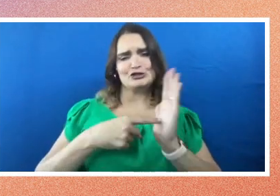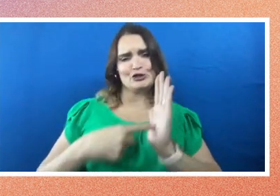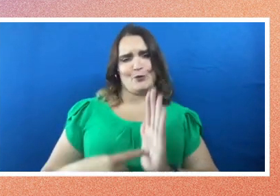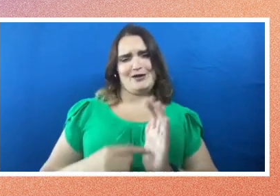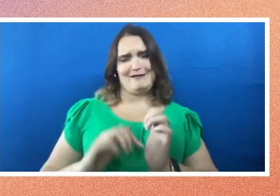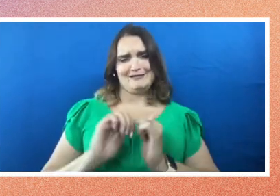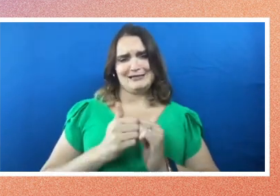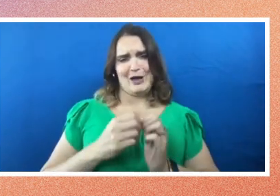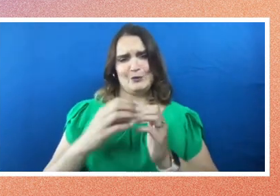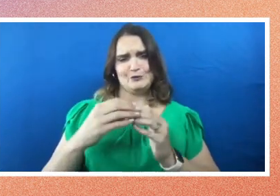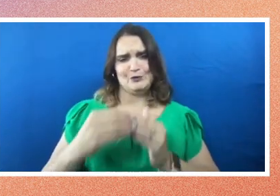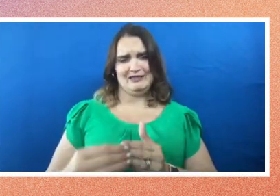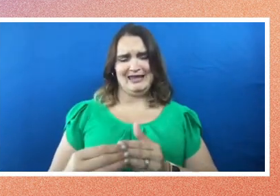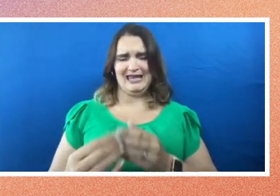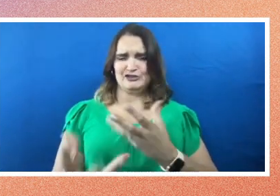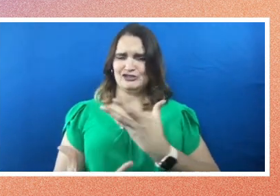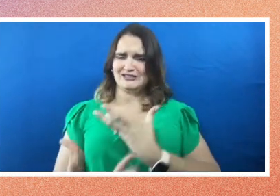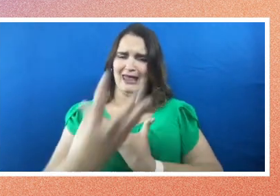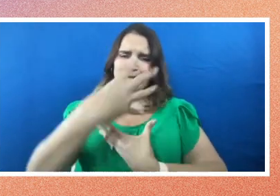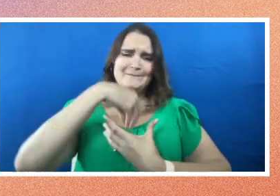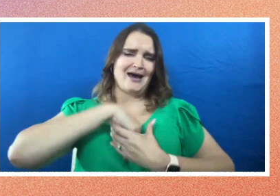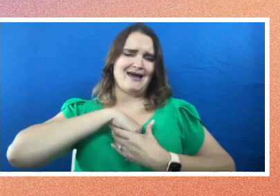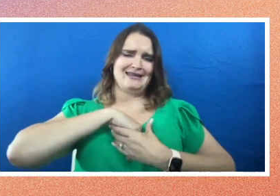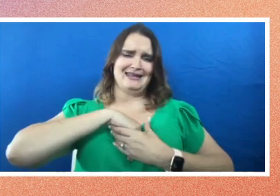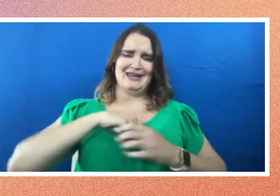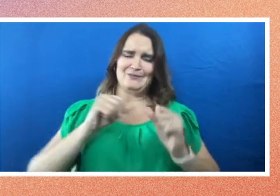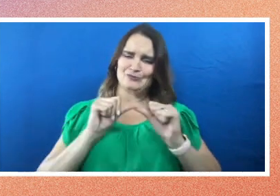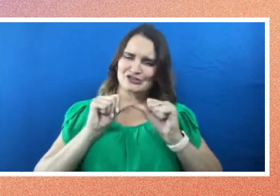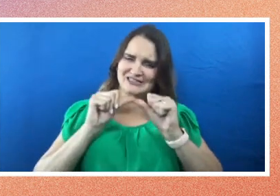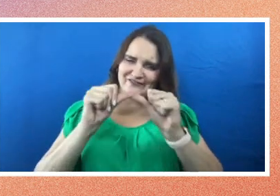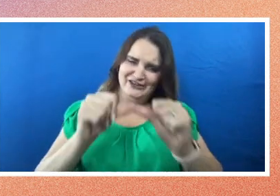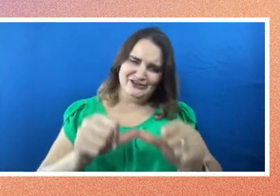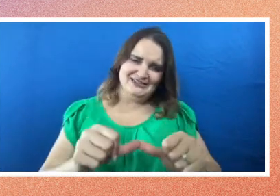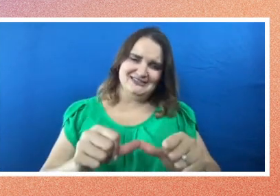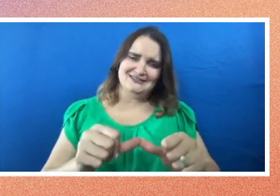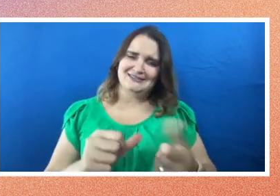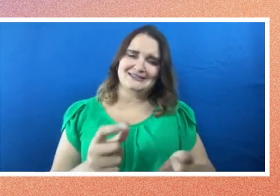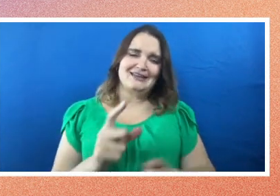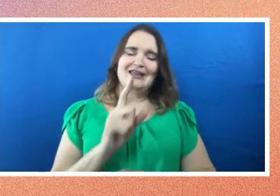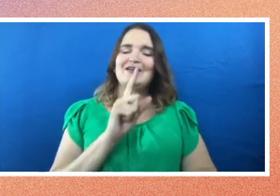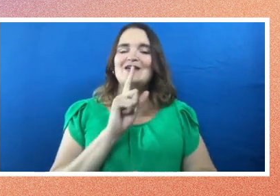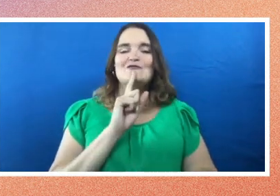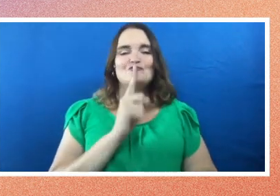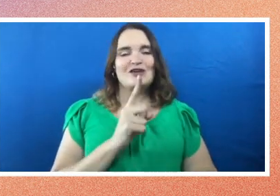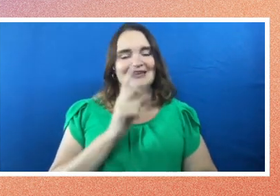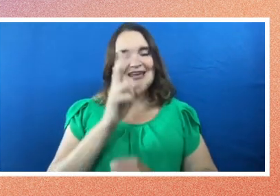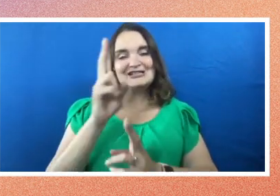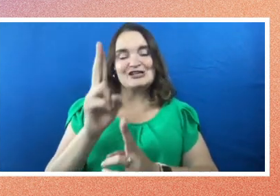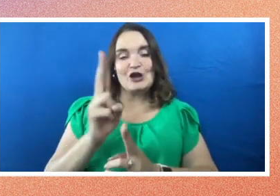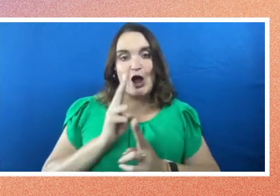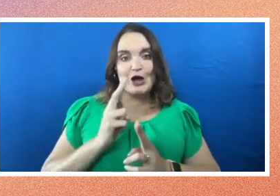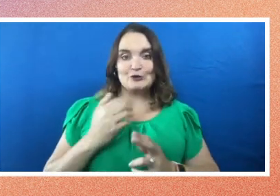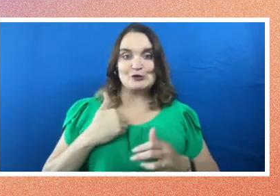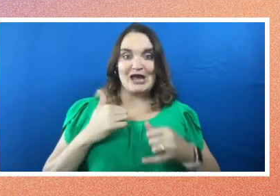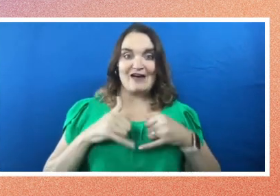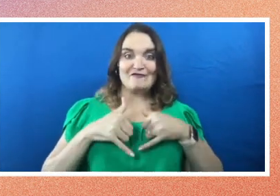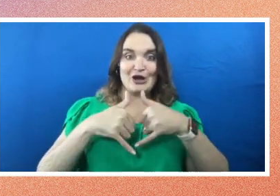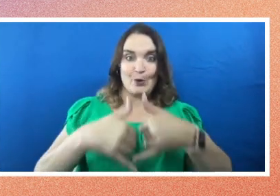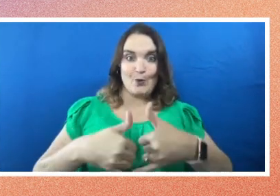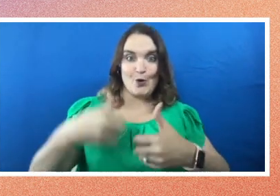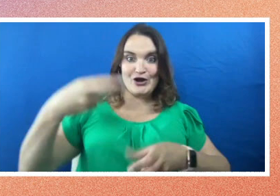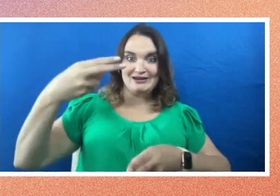the embodiment truly of perseverance. It is such an honor to have an award named after